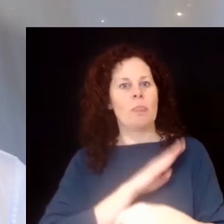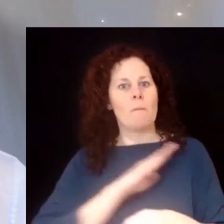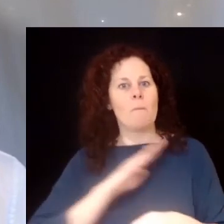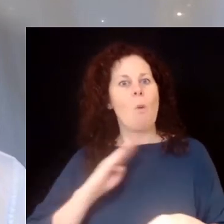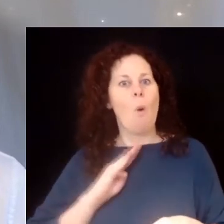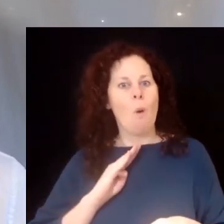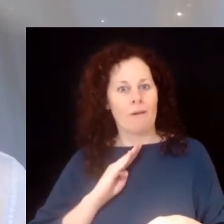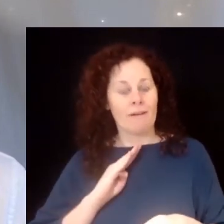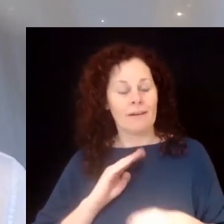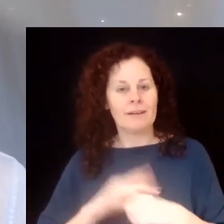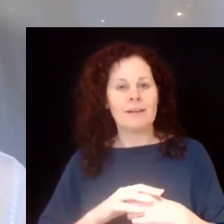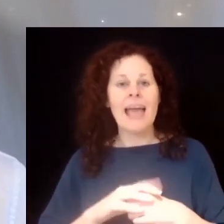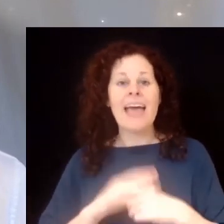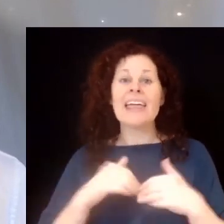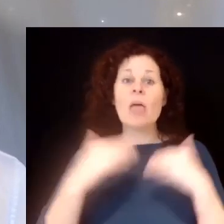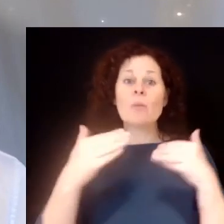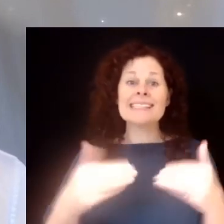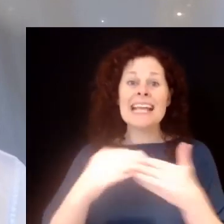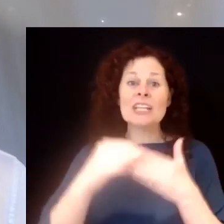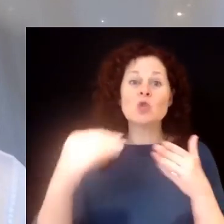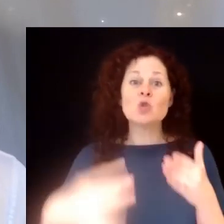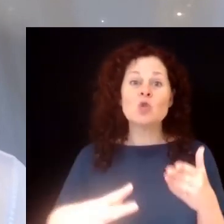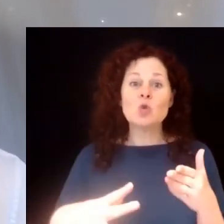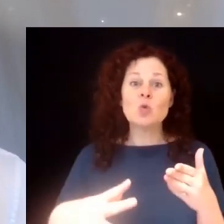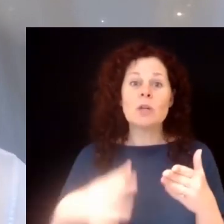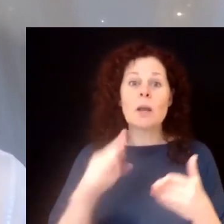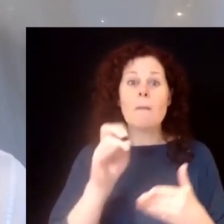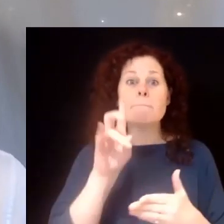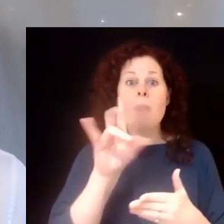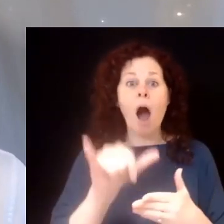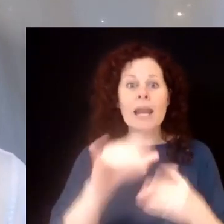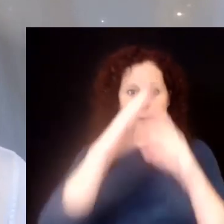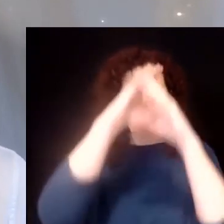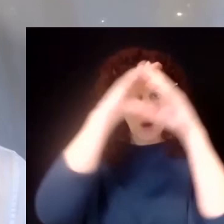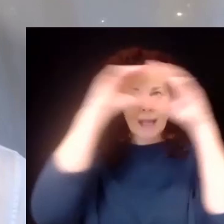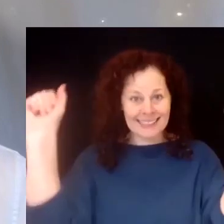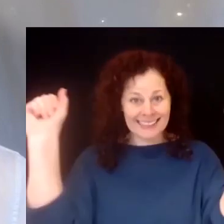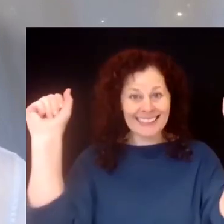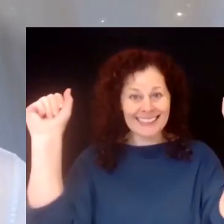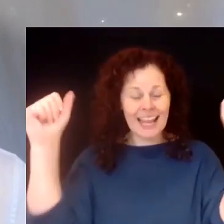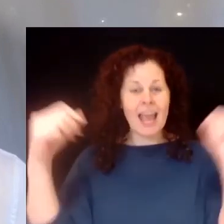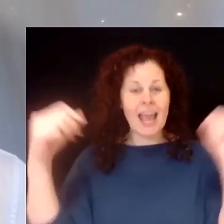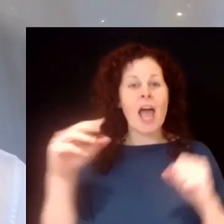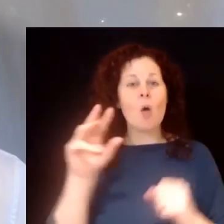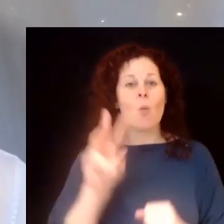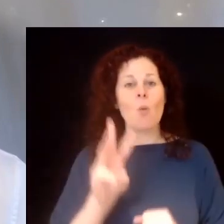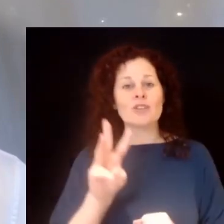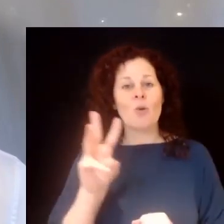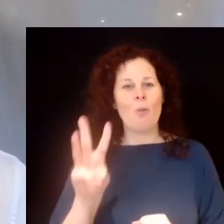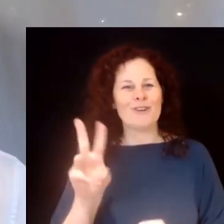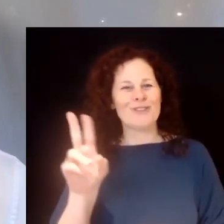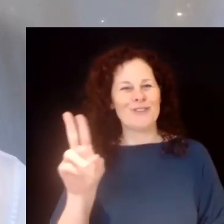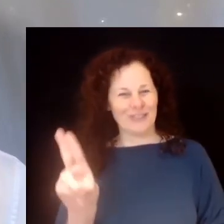AS Board of Directors in Western's history. And I'm excited to share with you all tonight that a couple weeks ago I was elected to be the next student